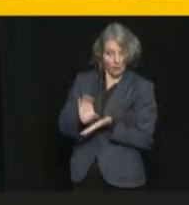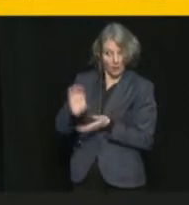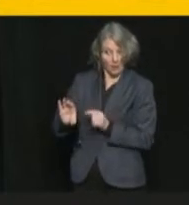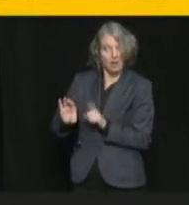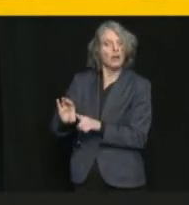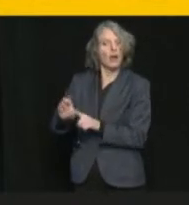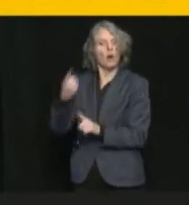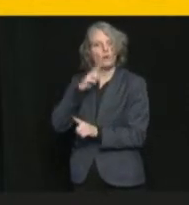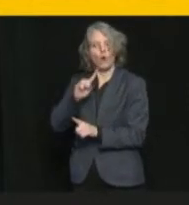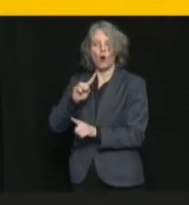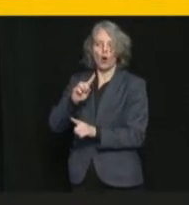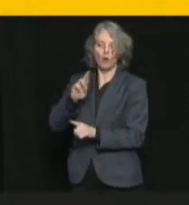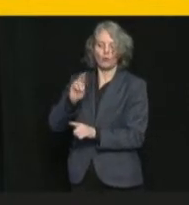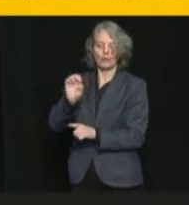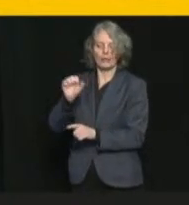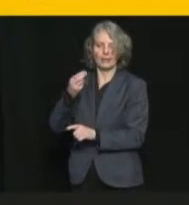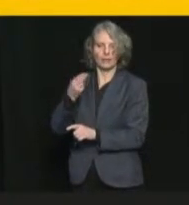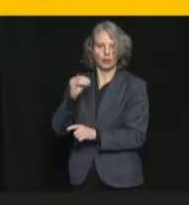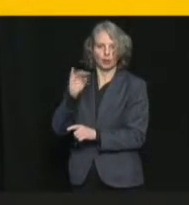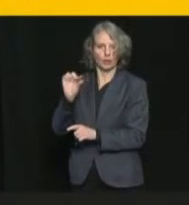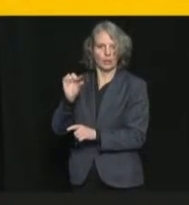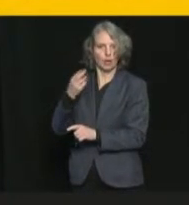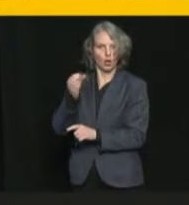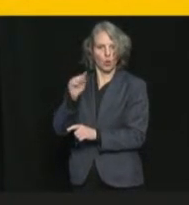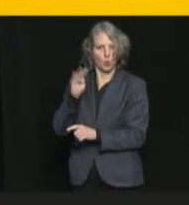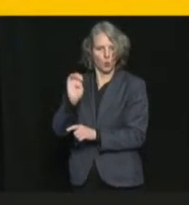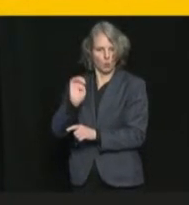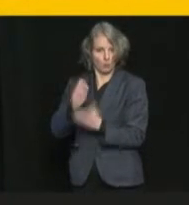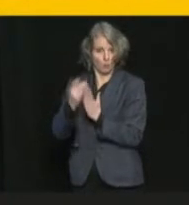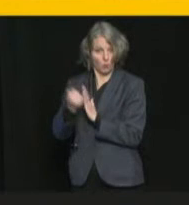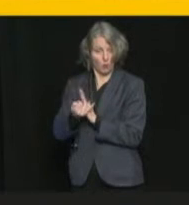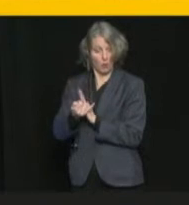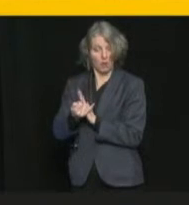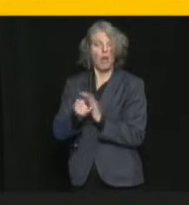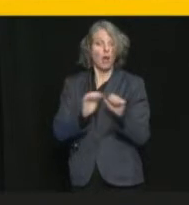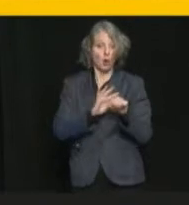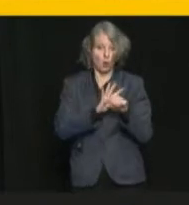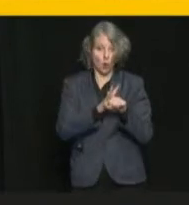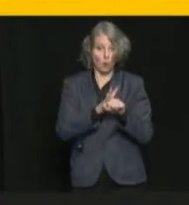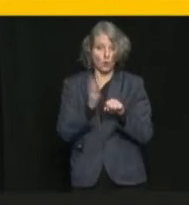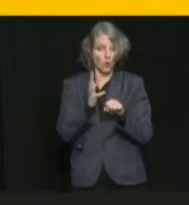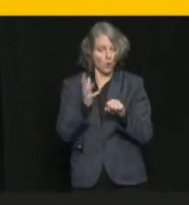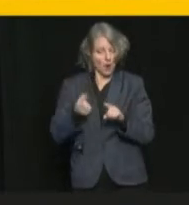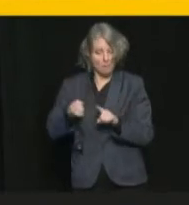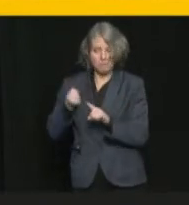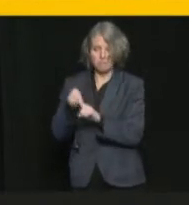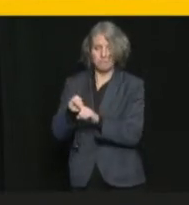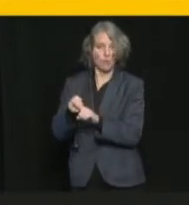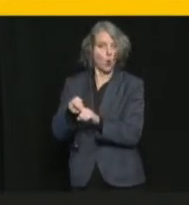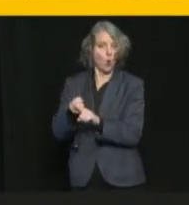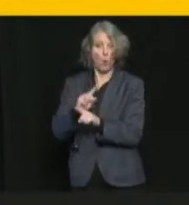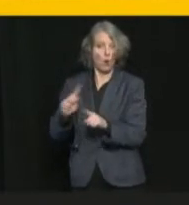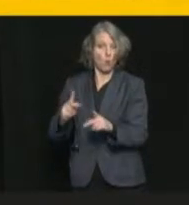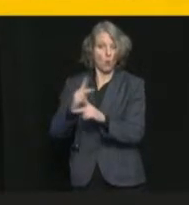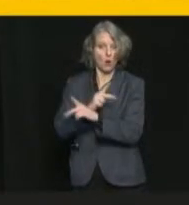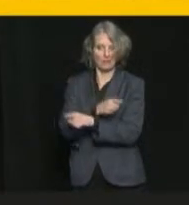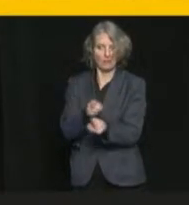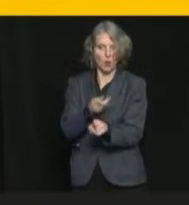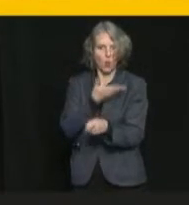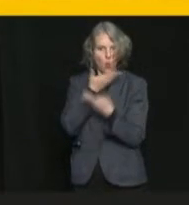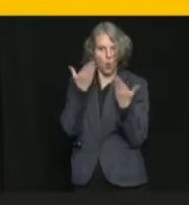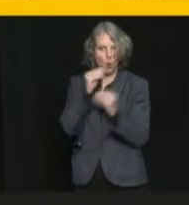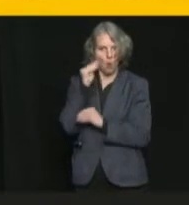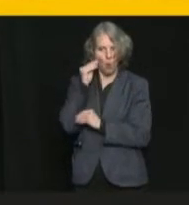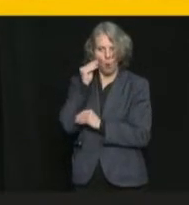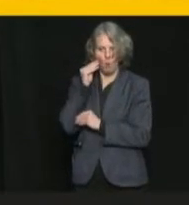Home initiative. COVID-19 has had serious impacts on people experiencing homelessness who must